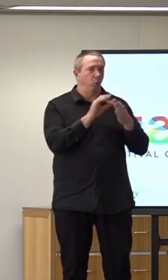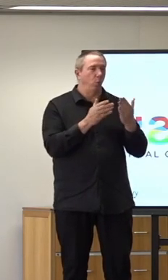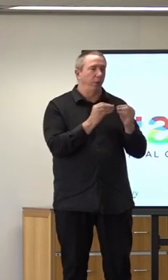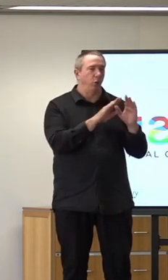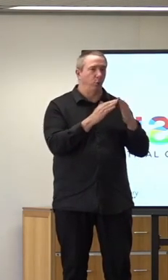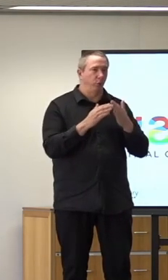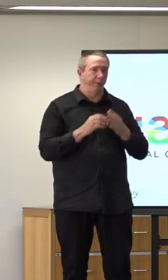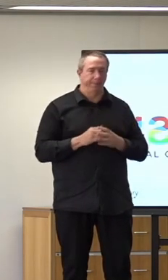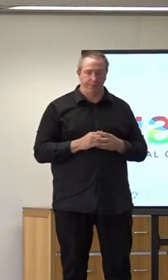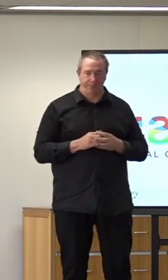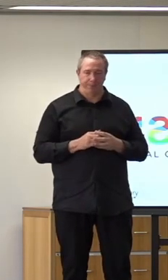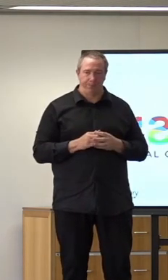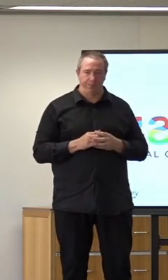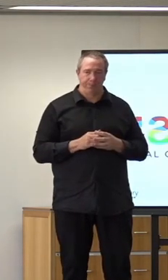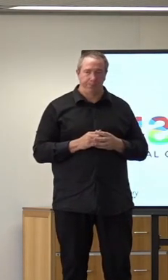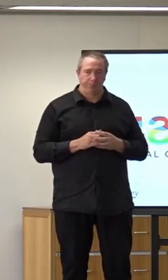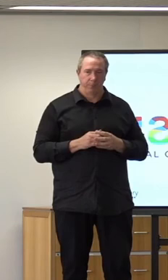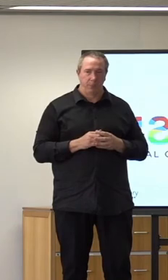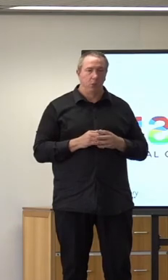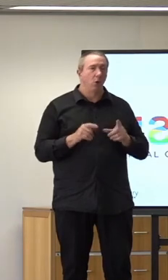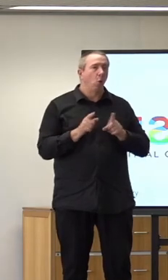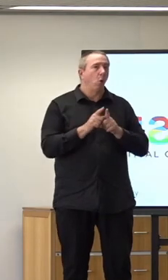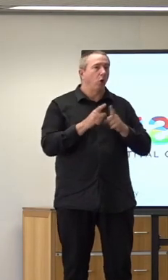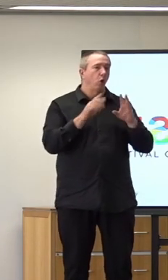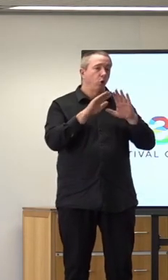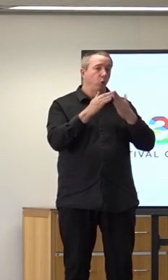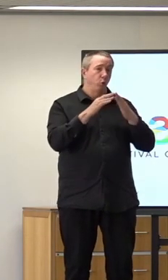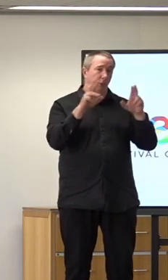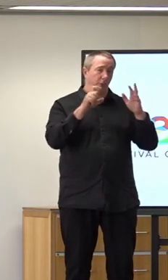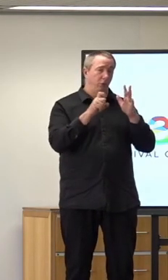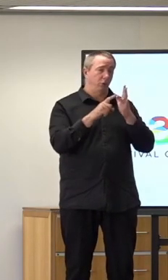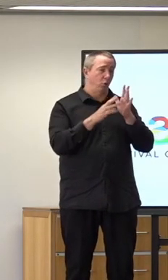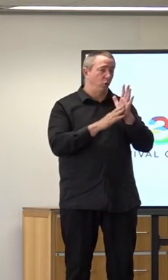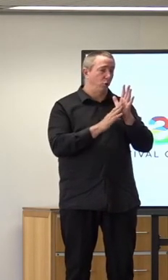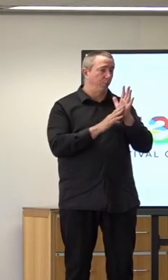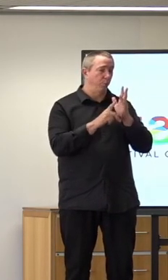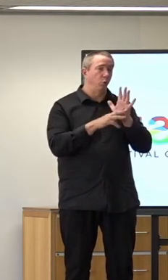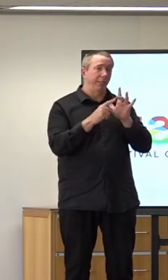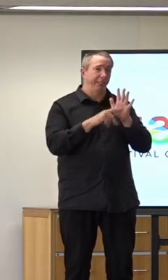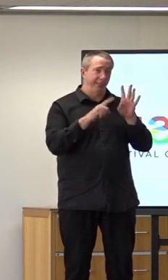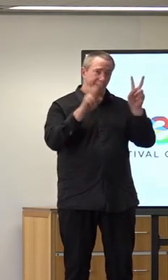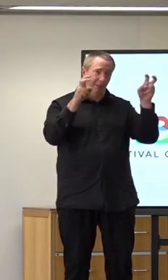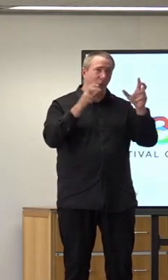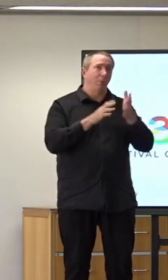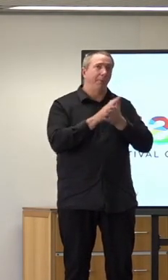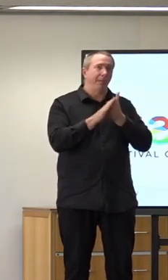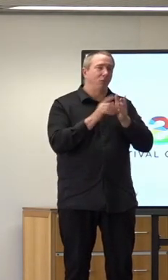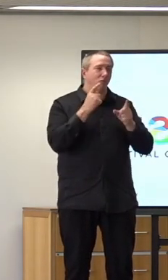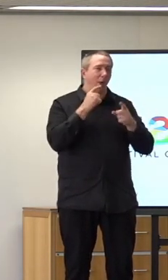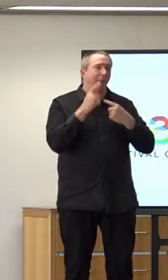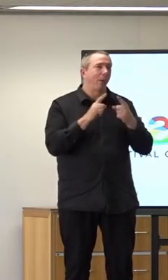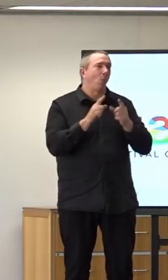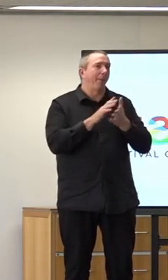going through a bit of a process to understand what we mean when we say community, because I think that's something that we don't often